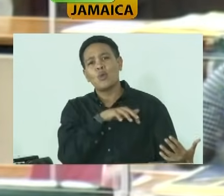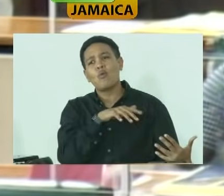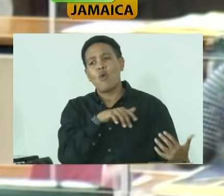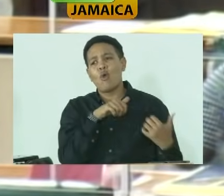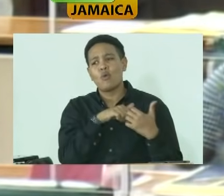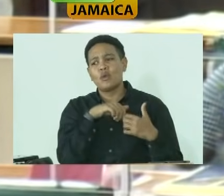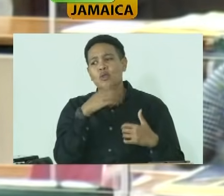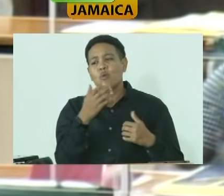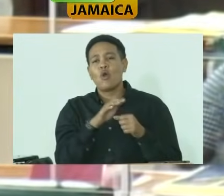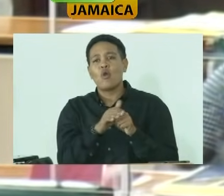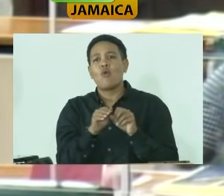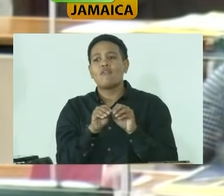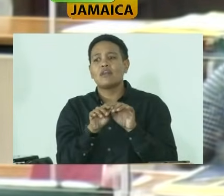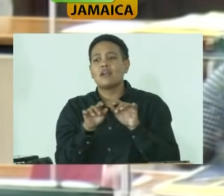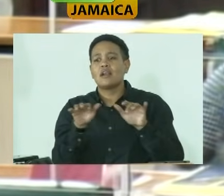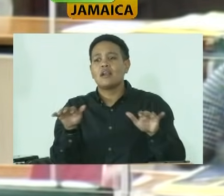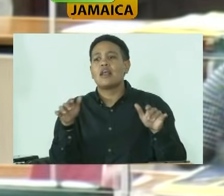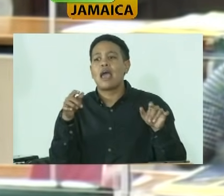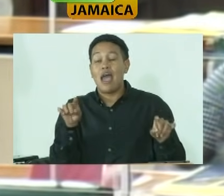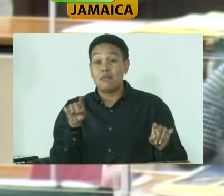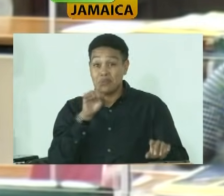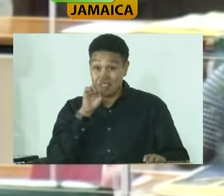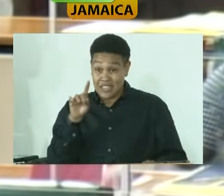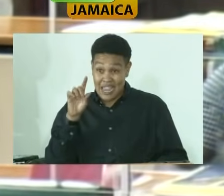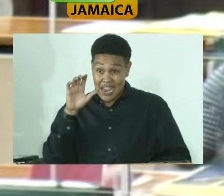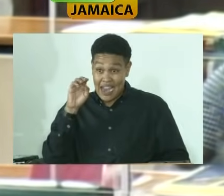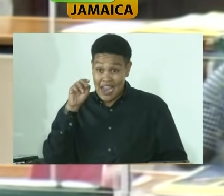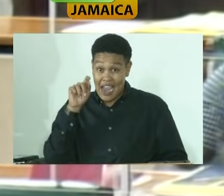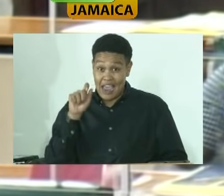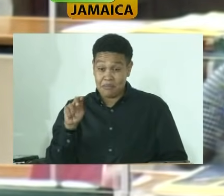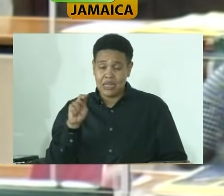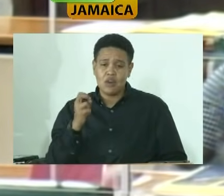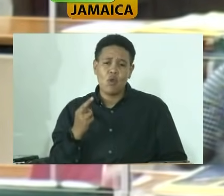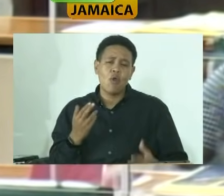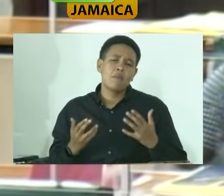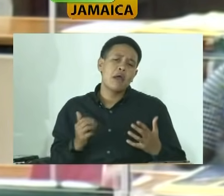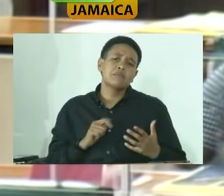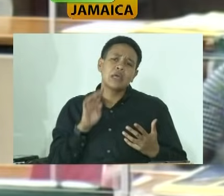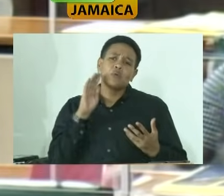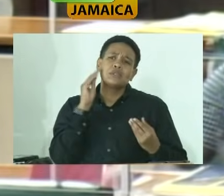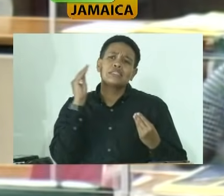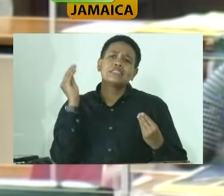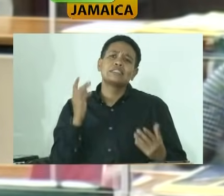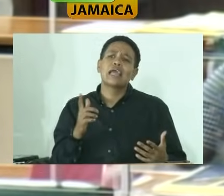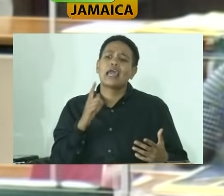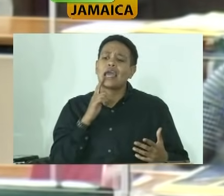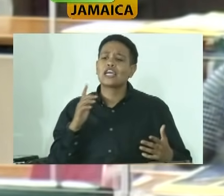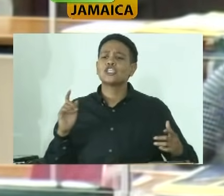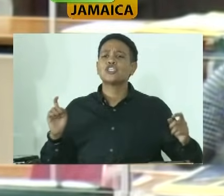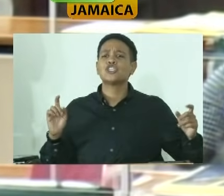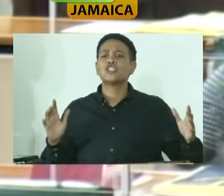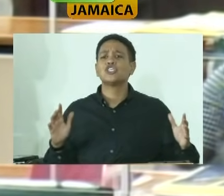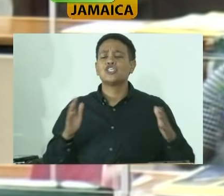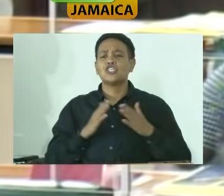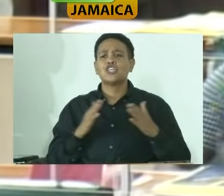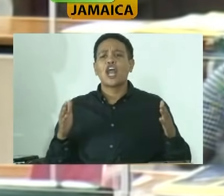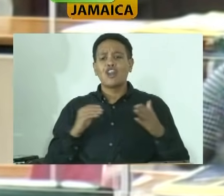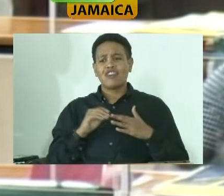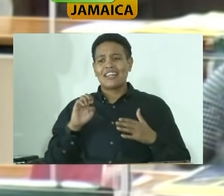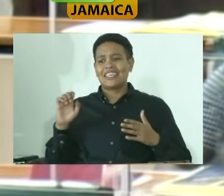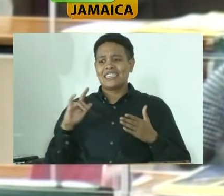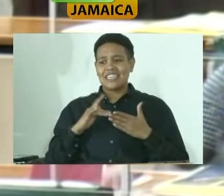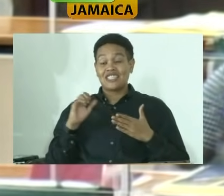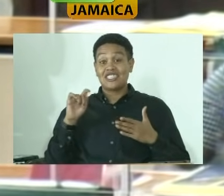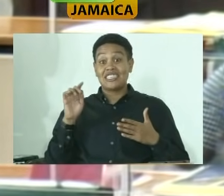the COVID pandemic. As captain, or perhaps I would say as general, in the East Central St.